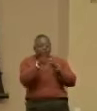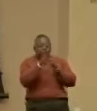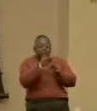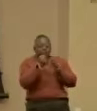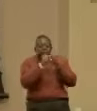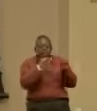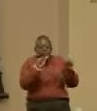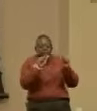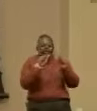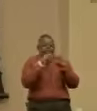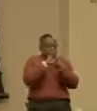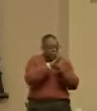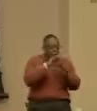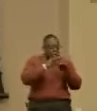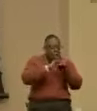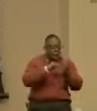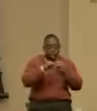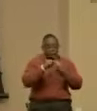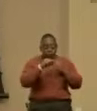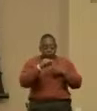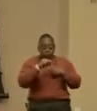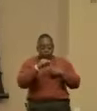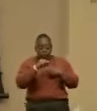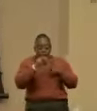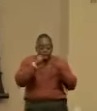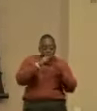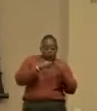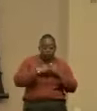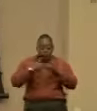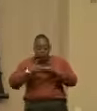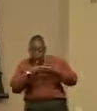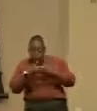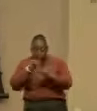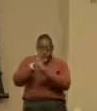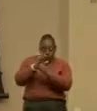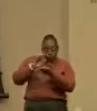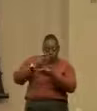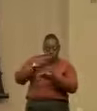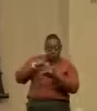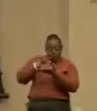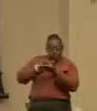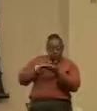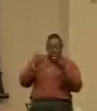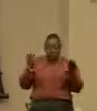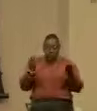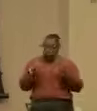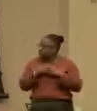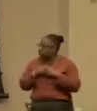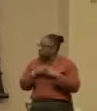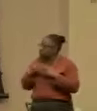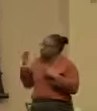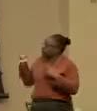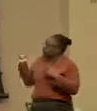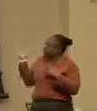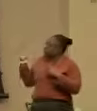and his partner will be exposed to any bad medications or anything, so that's fine. And then there's some minimal data showing that if